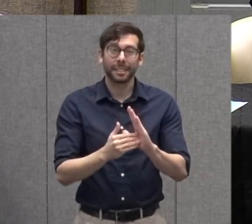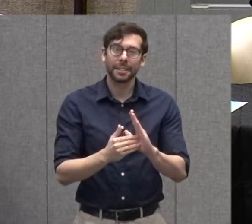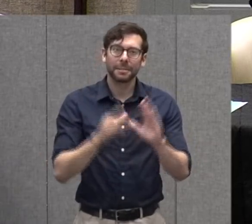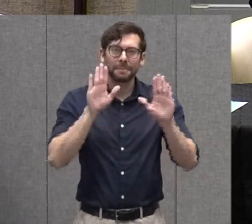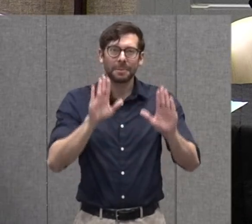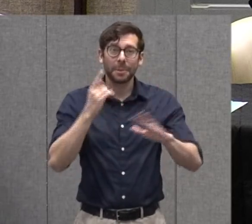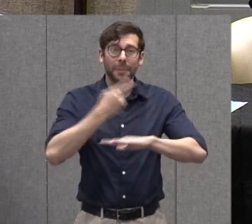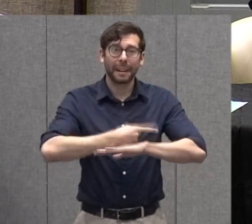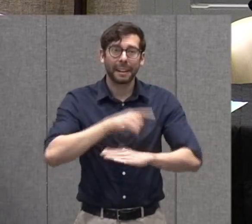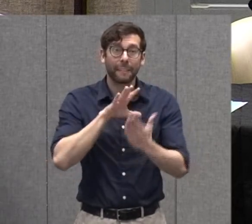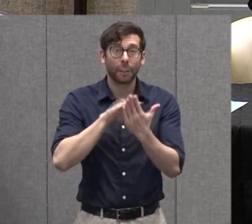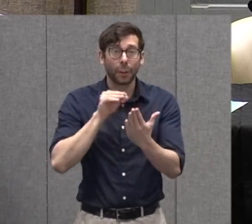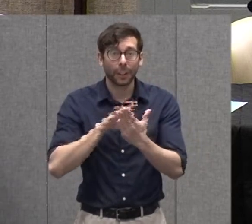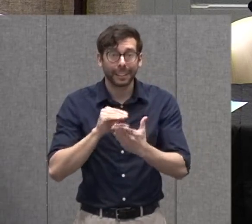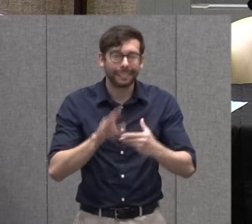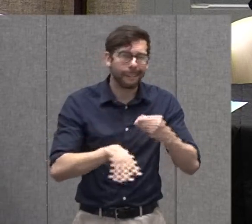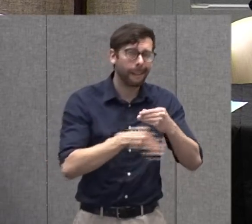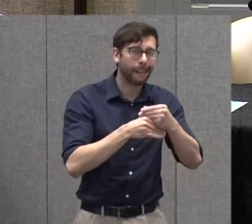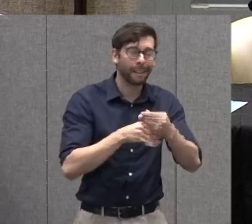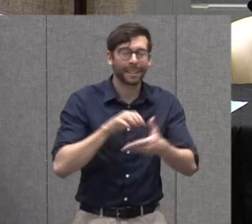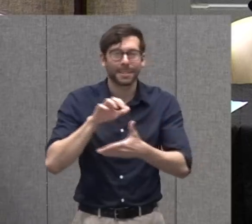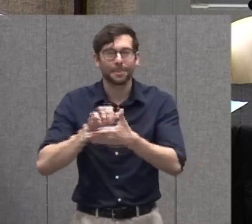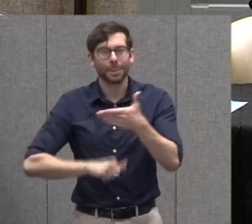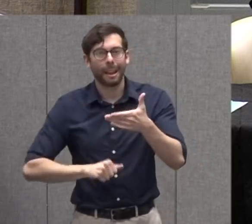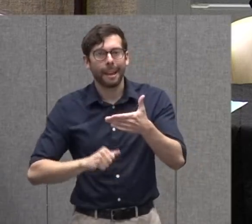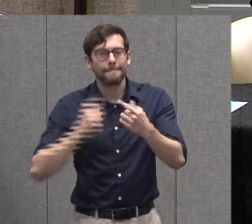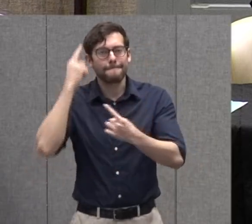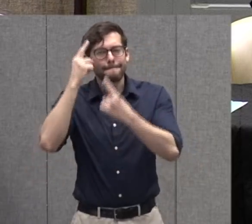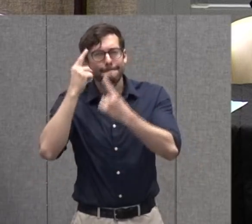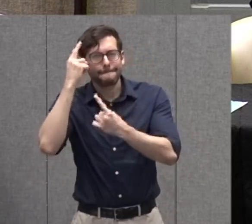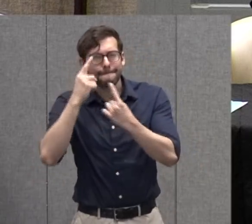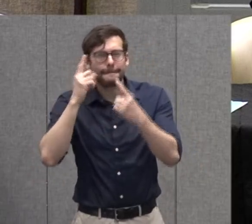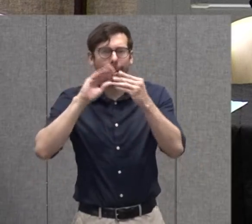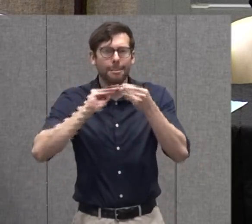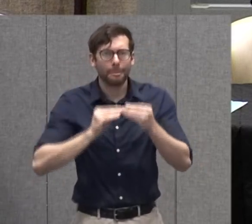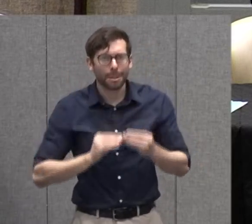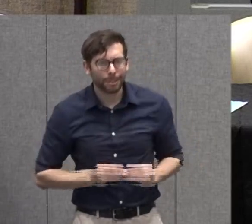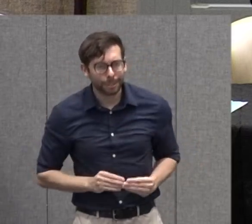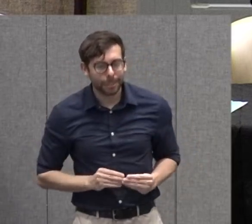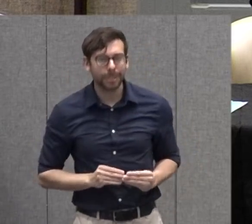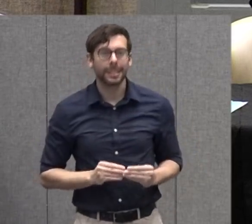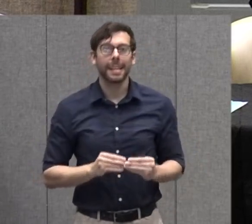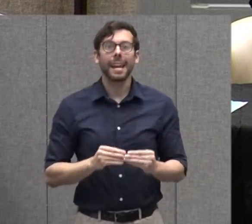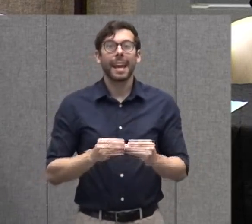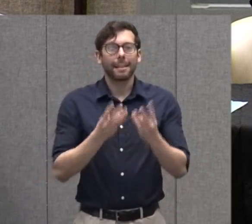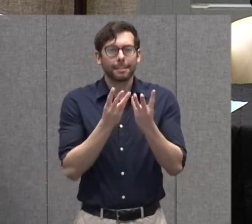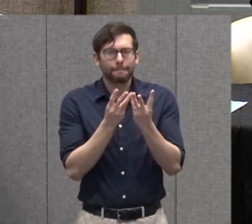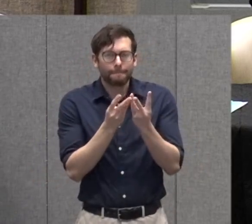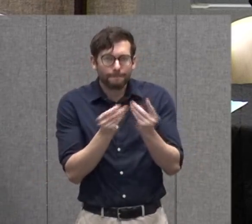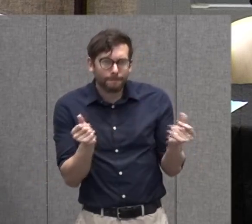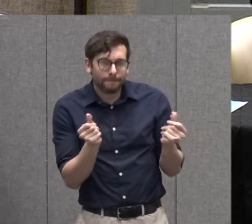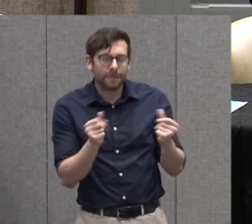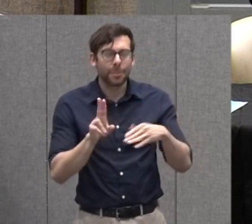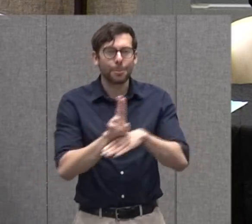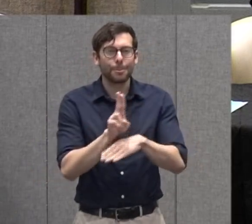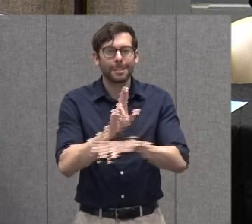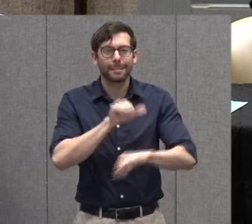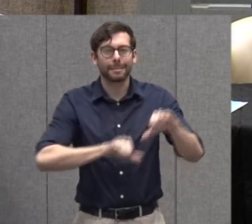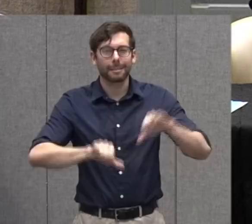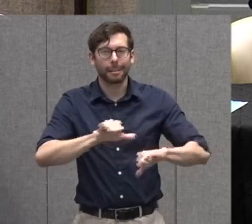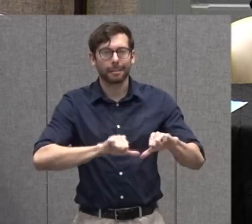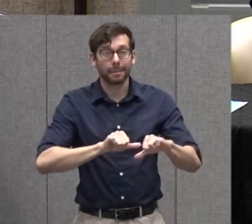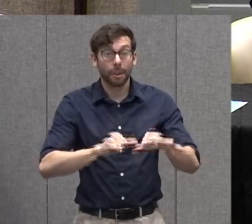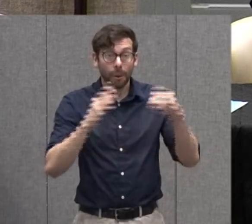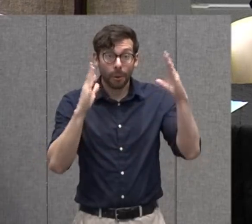add and subtract, how to think about numbers, and how to come up with a solution for some science. Hopefully